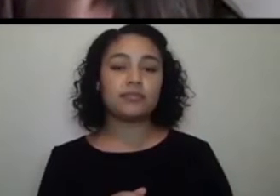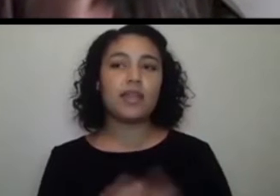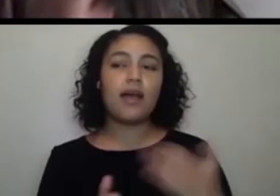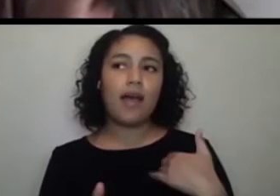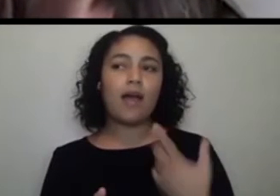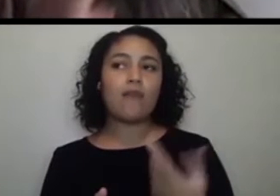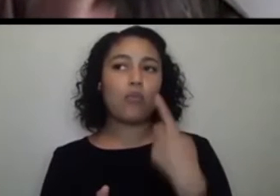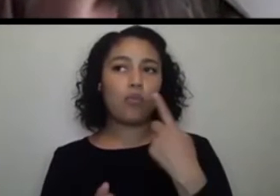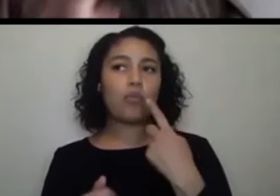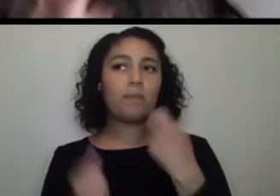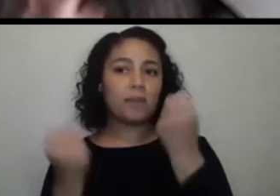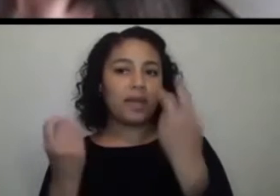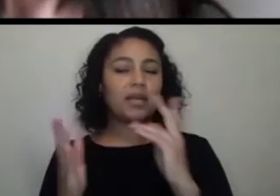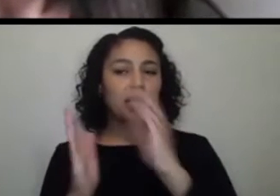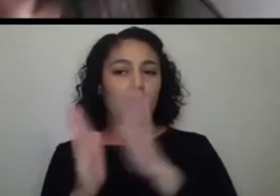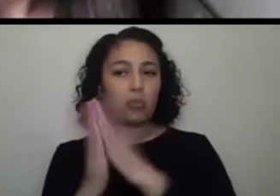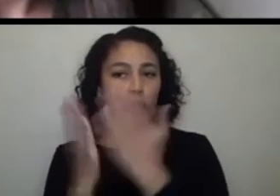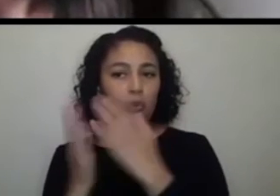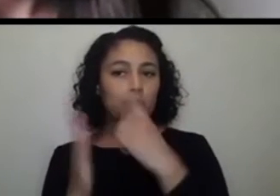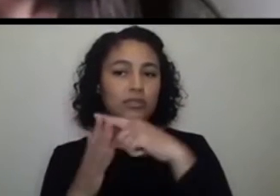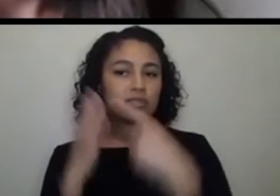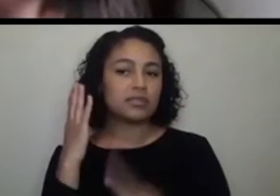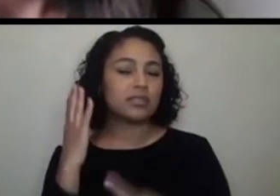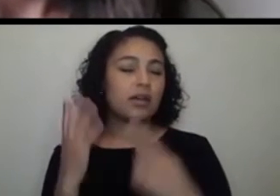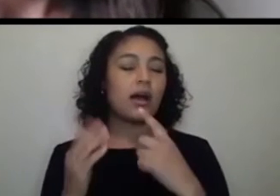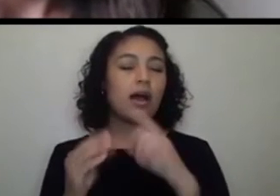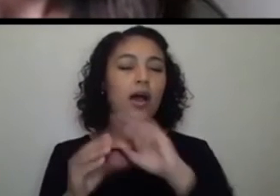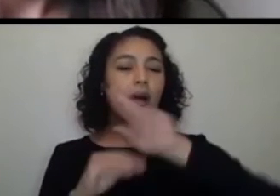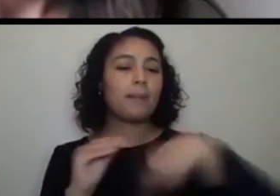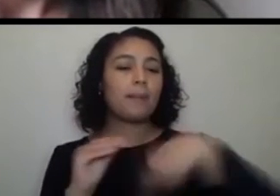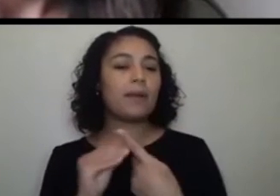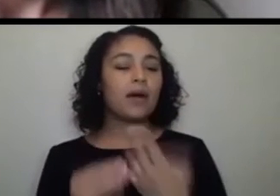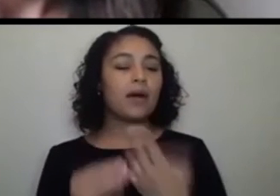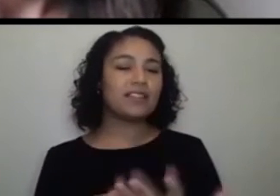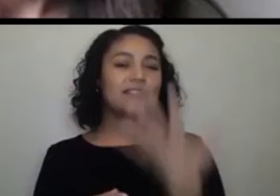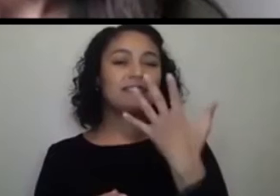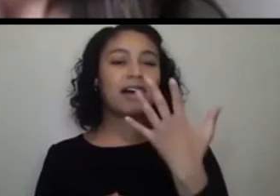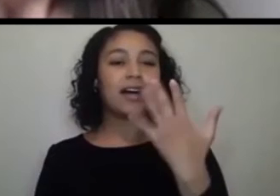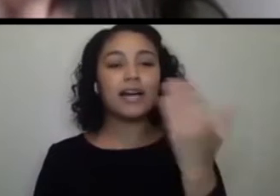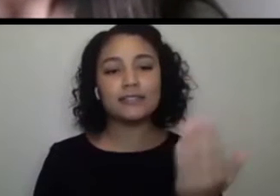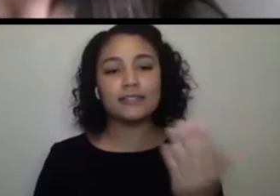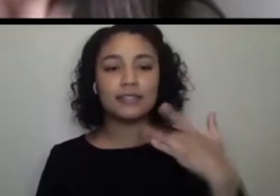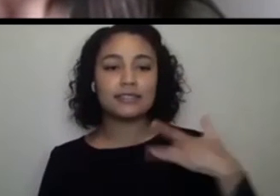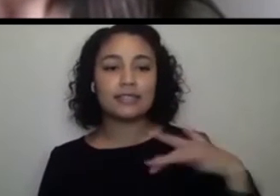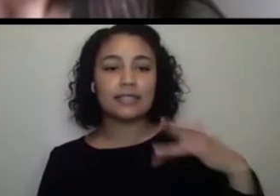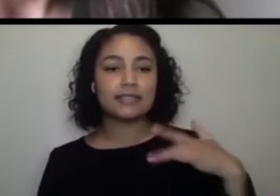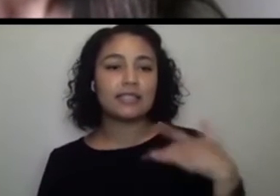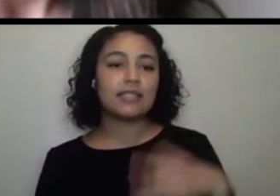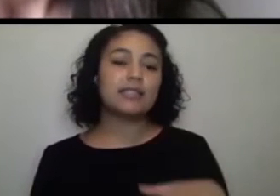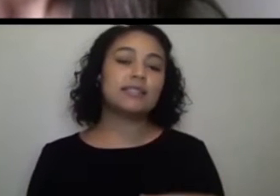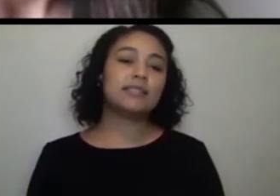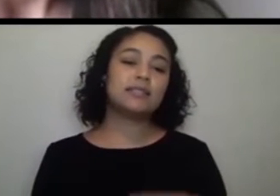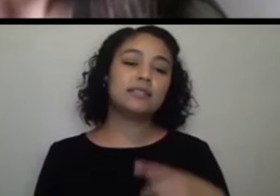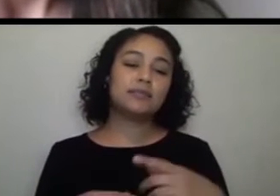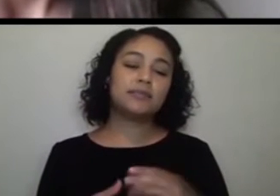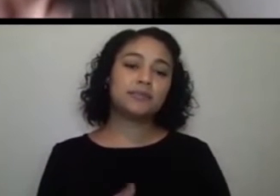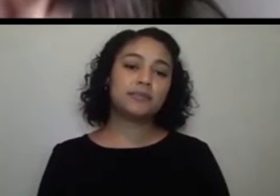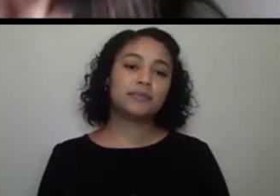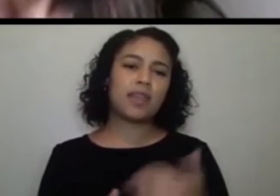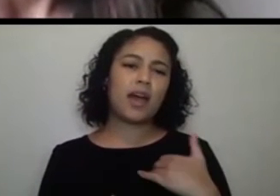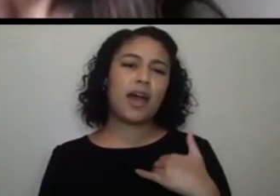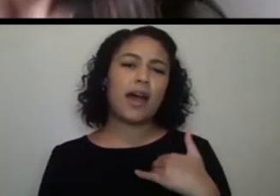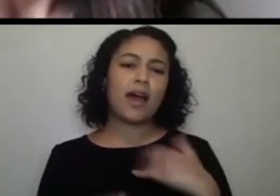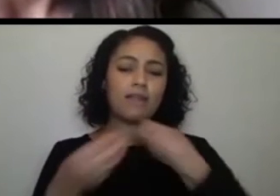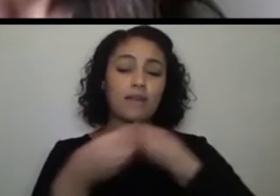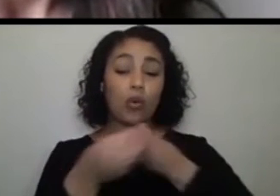have a lot of activities in them, and you can get the PDF of them. They're out of print, but I have an organization, and if